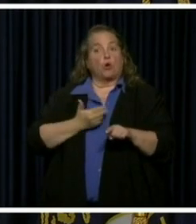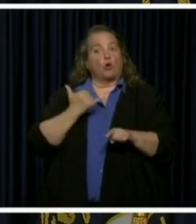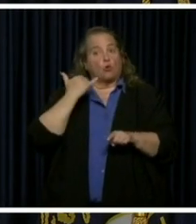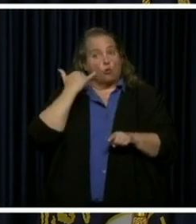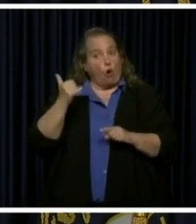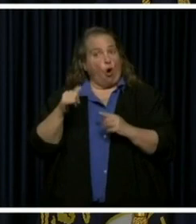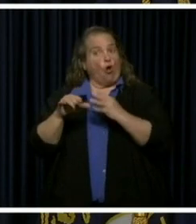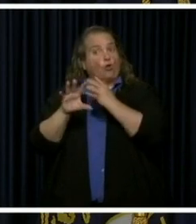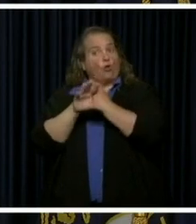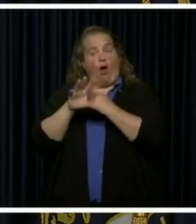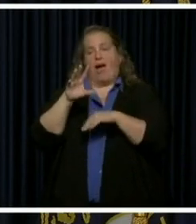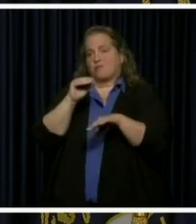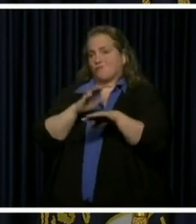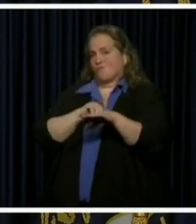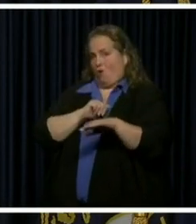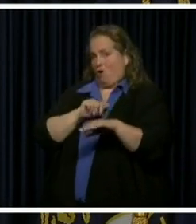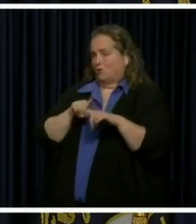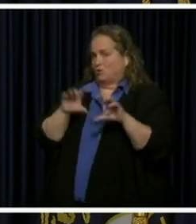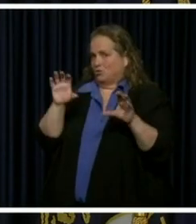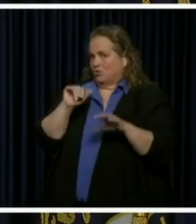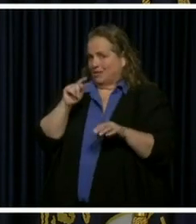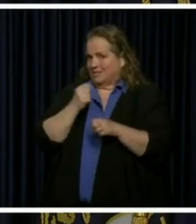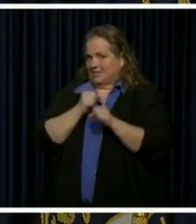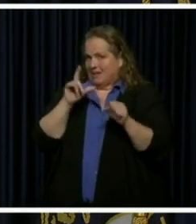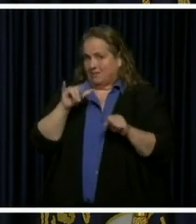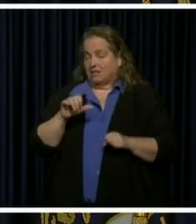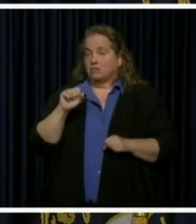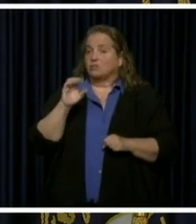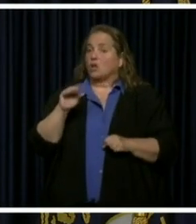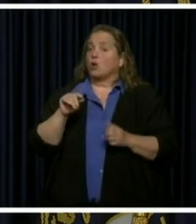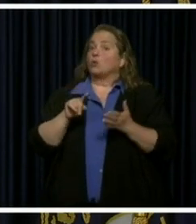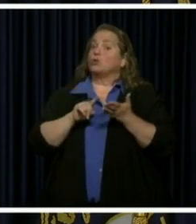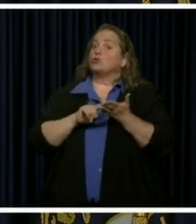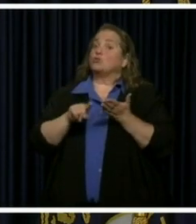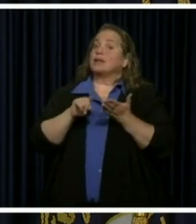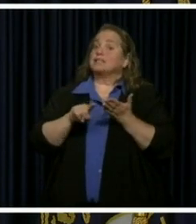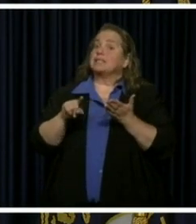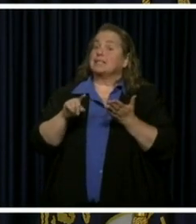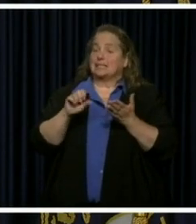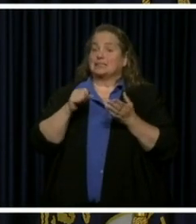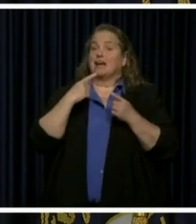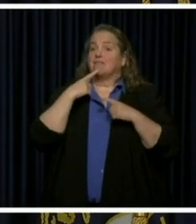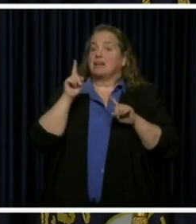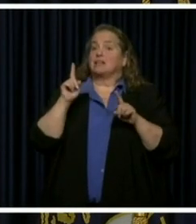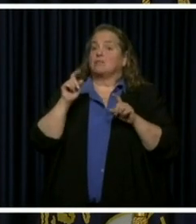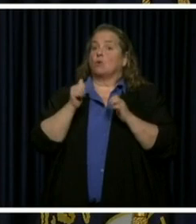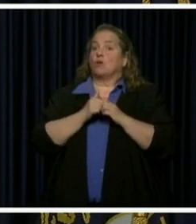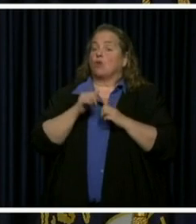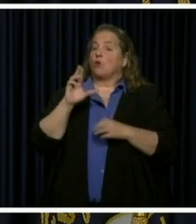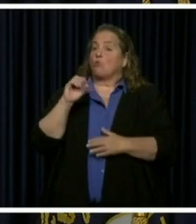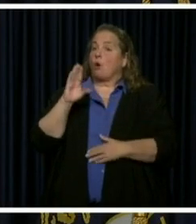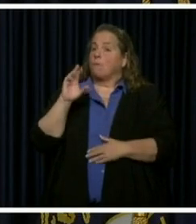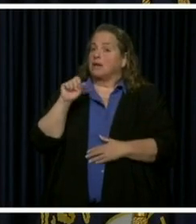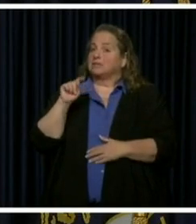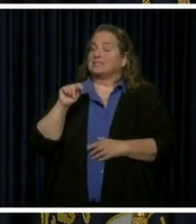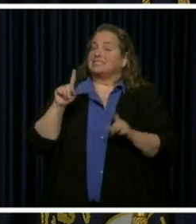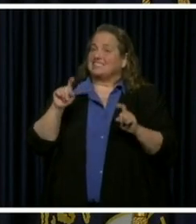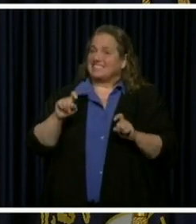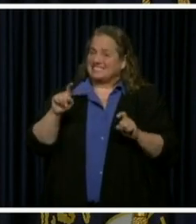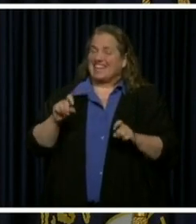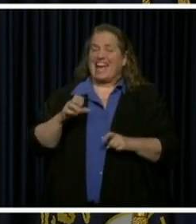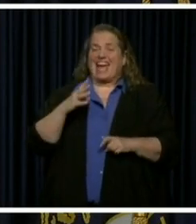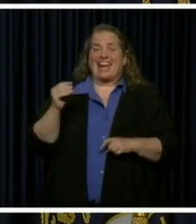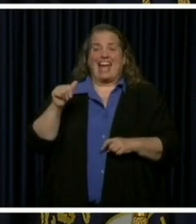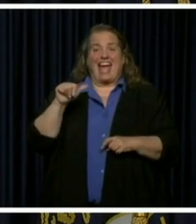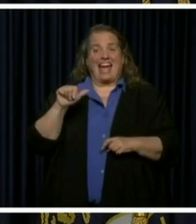safely. So, tracing is effective with robust testing. And as